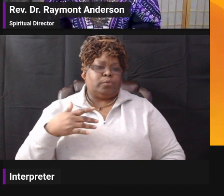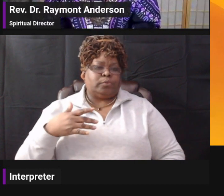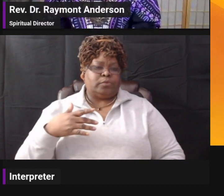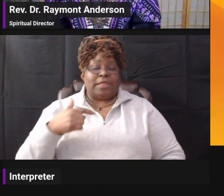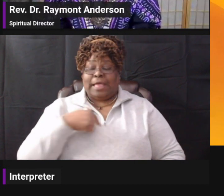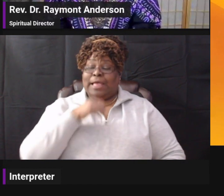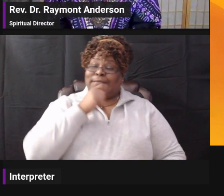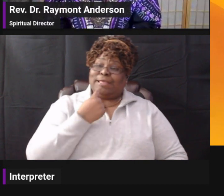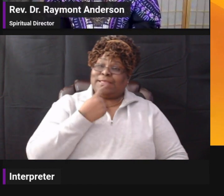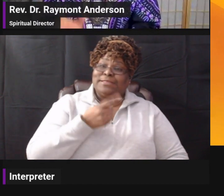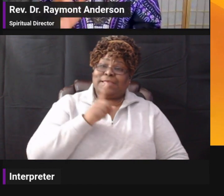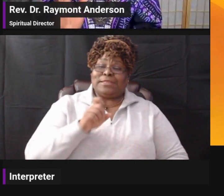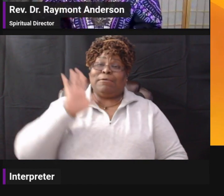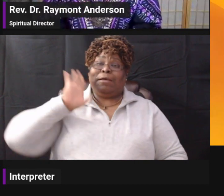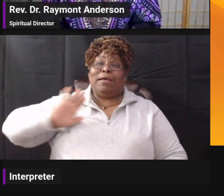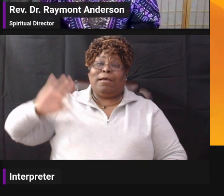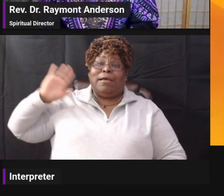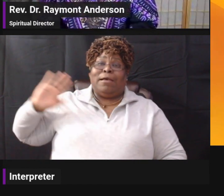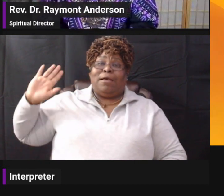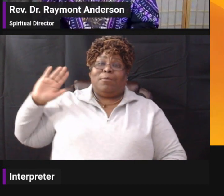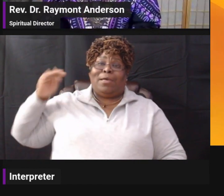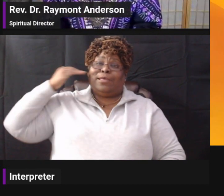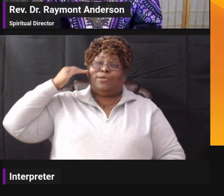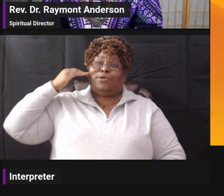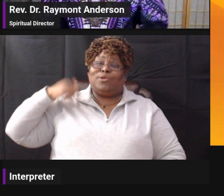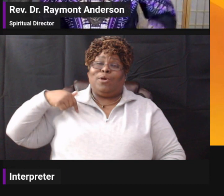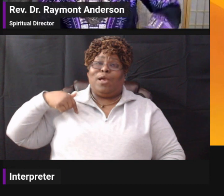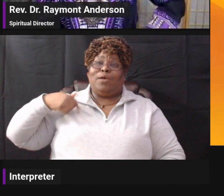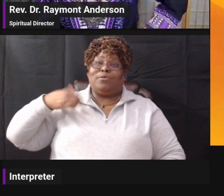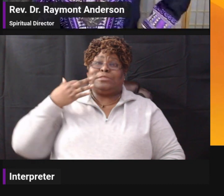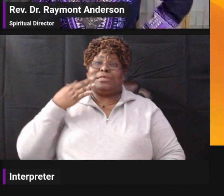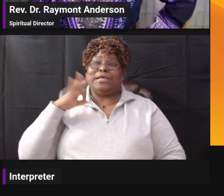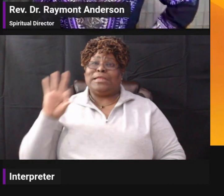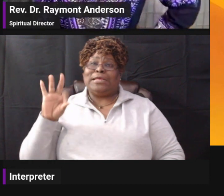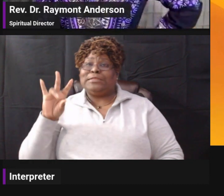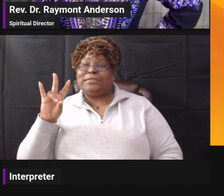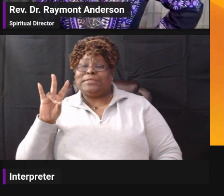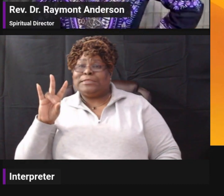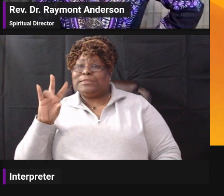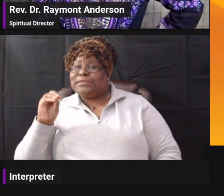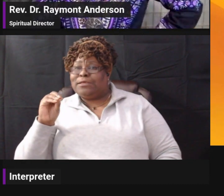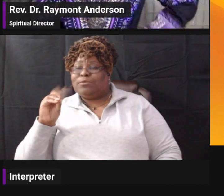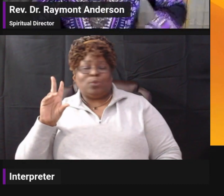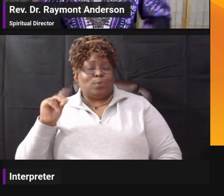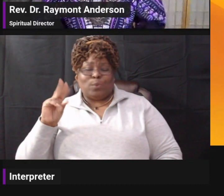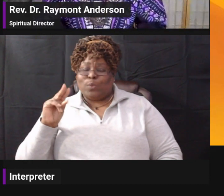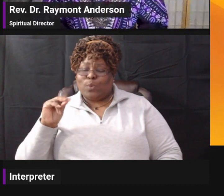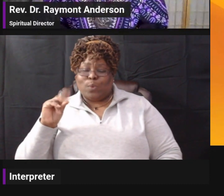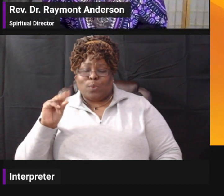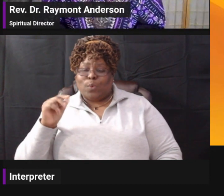so much. And I'm not saying this was like back when I was in, 1970?